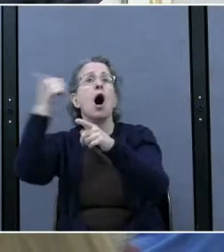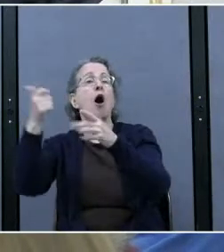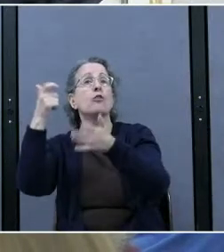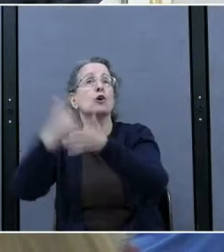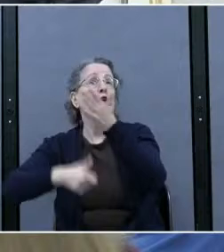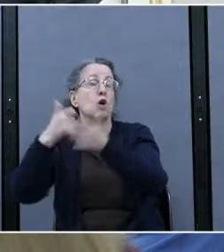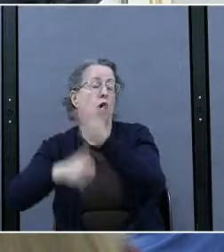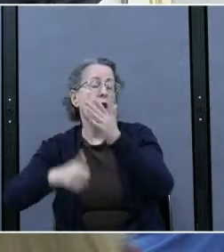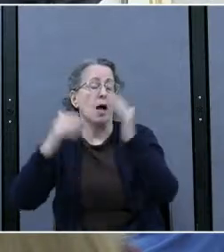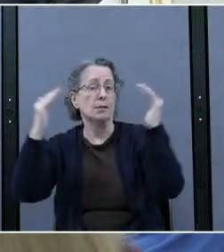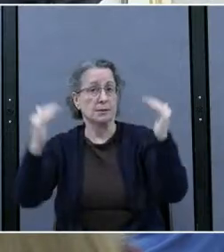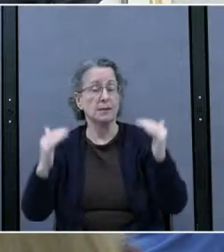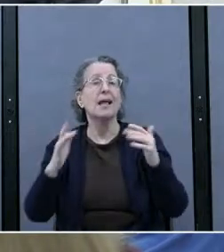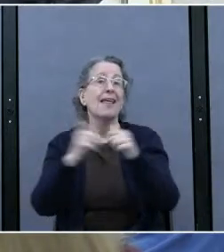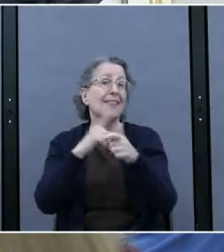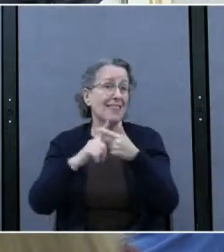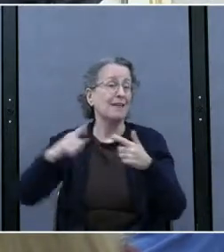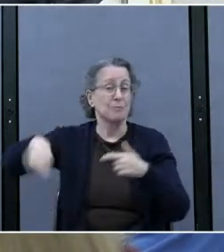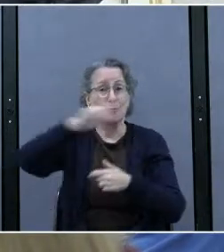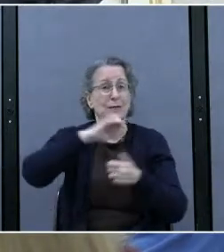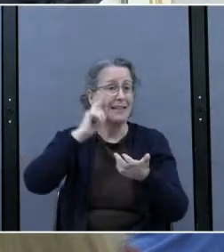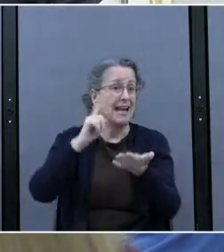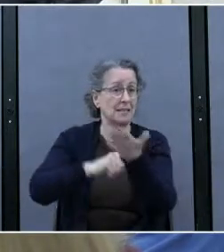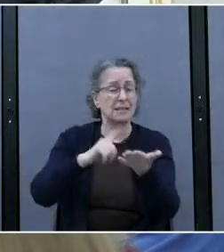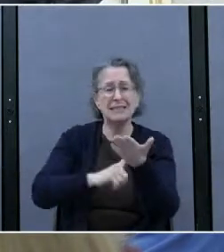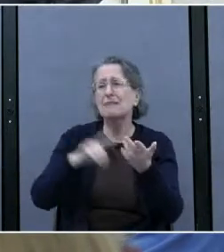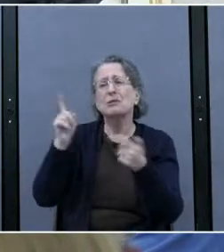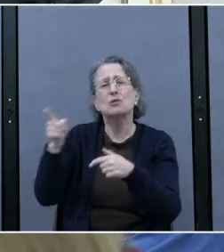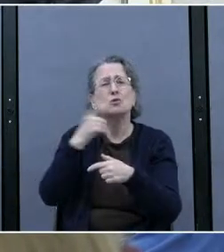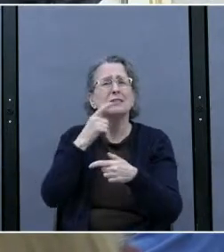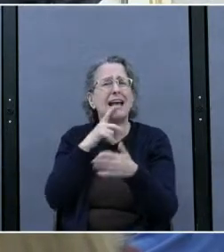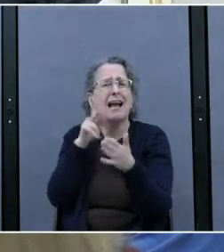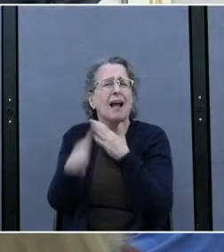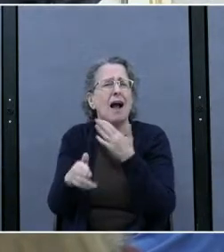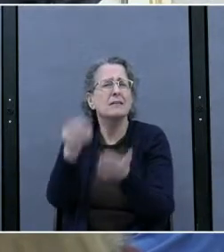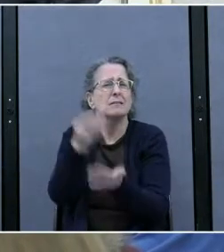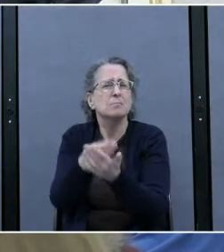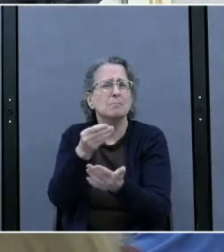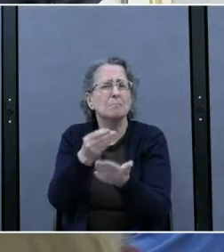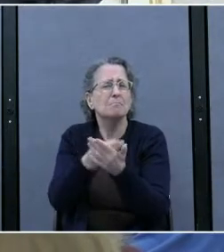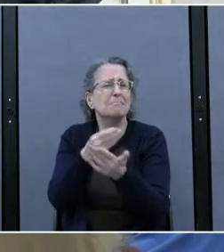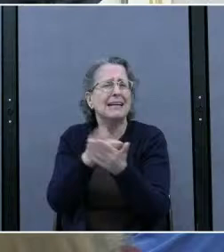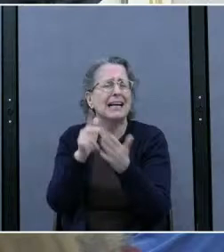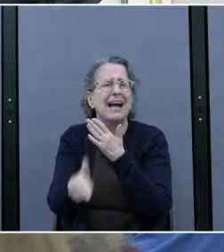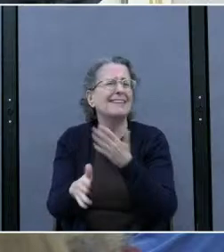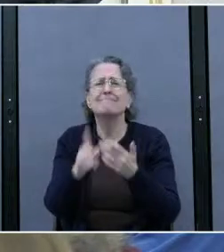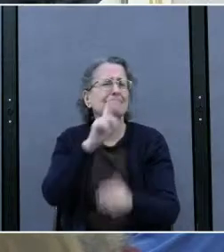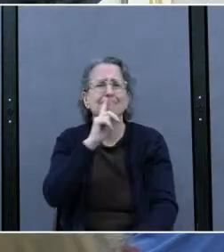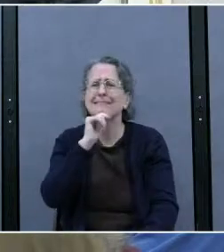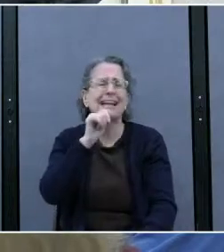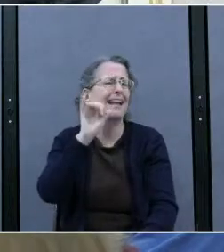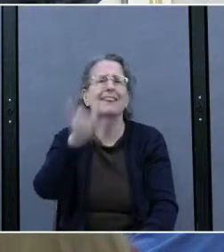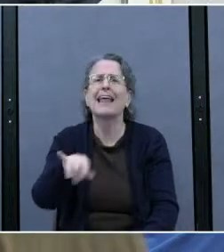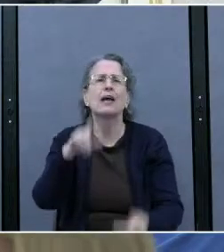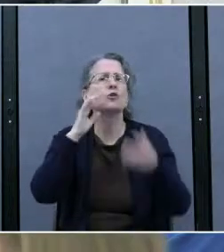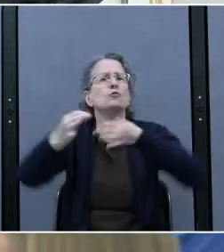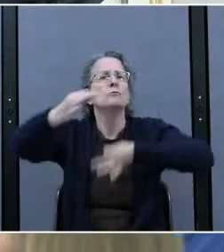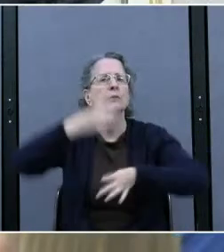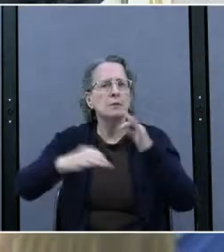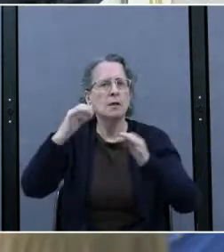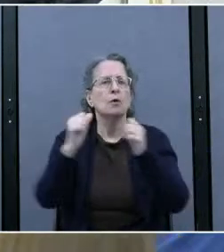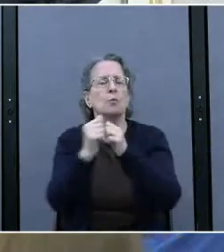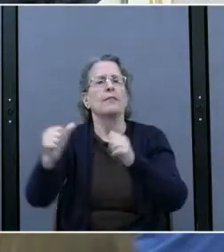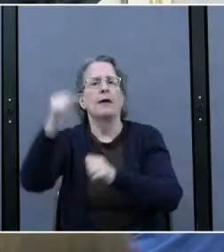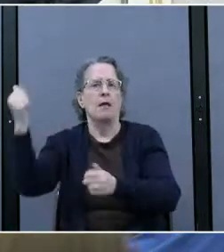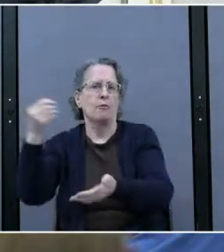through, because a lot of these things that are called cuts aren't really cuts. They're using special funds, whether it's if